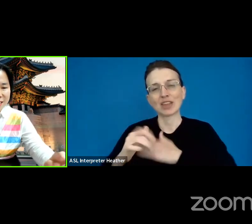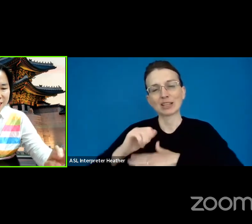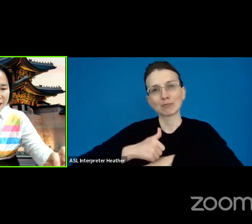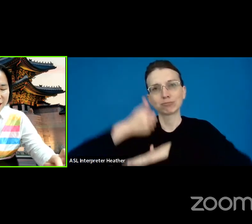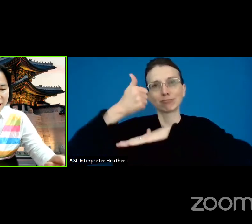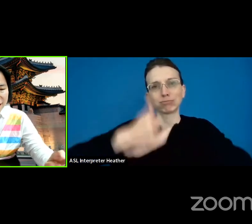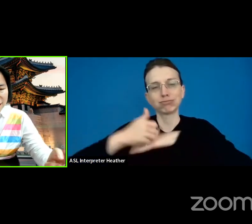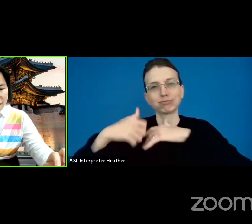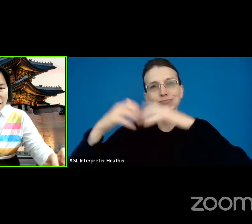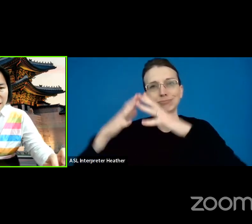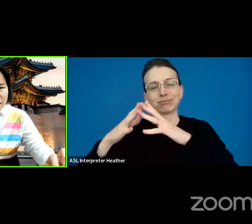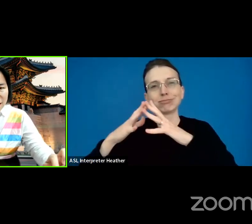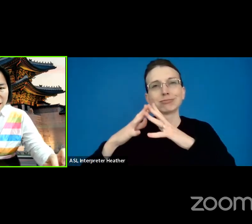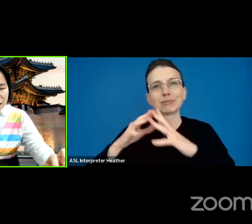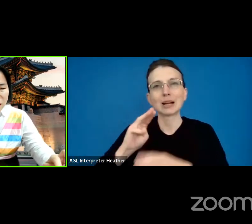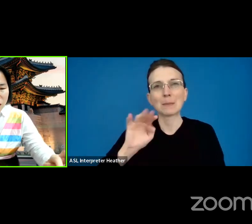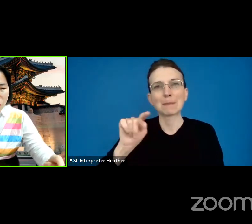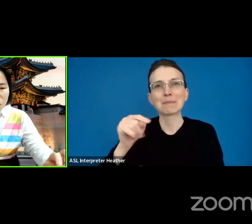it is.